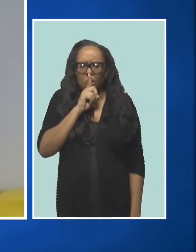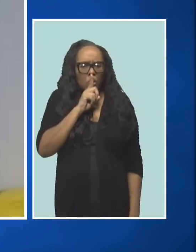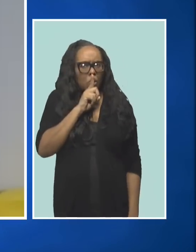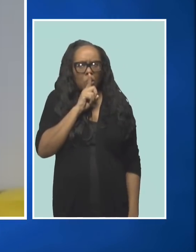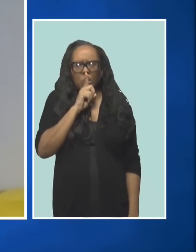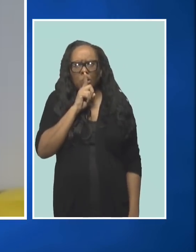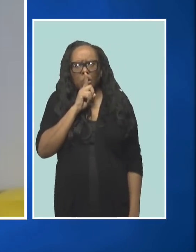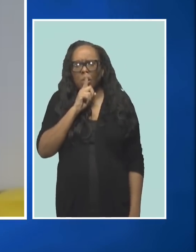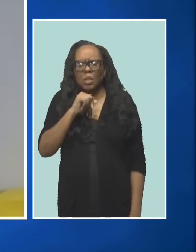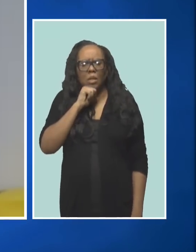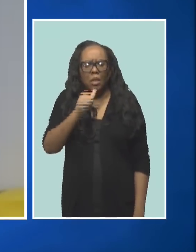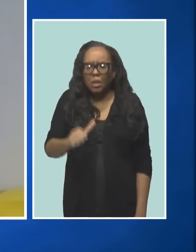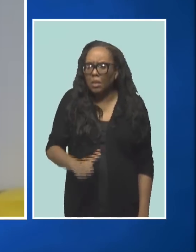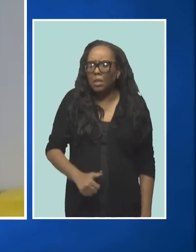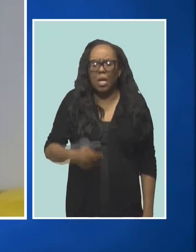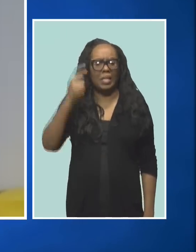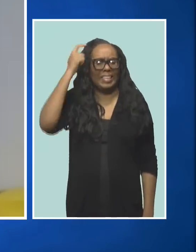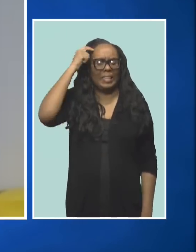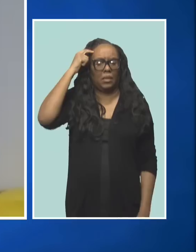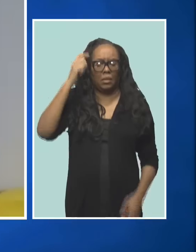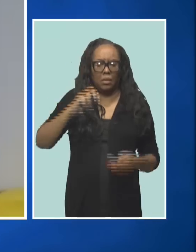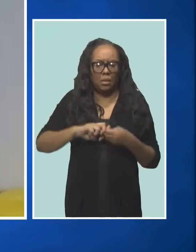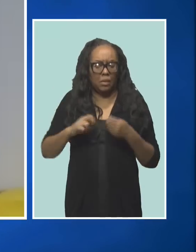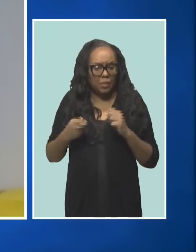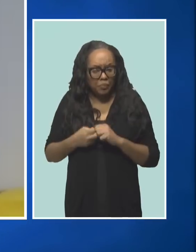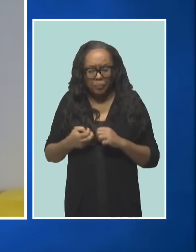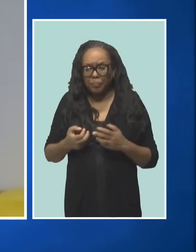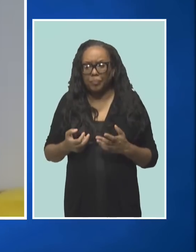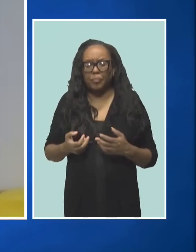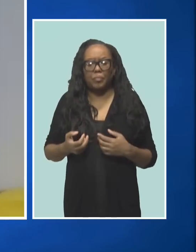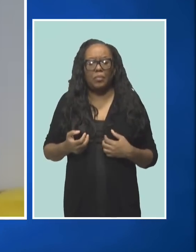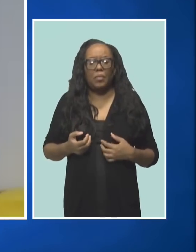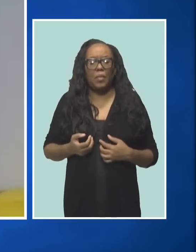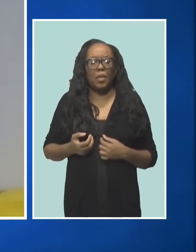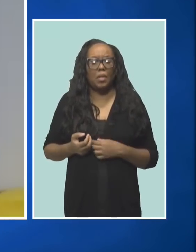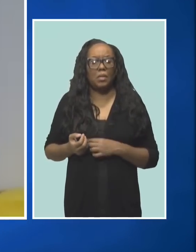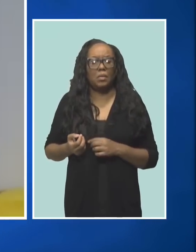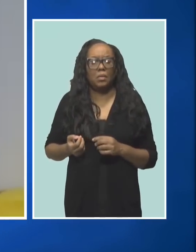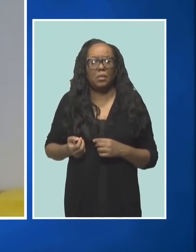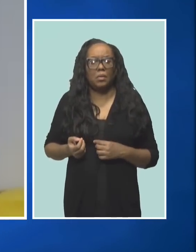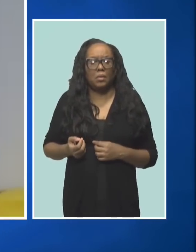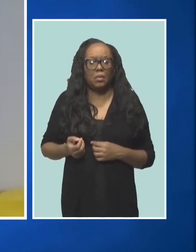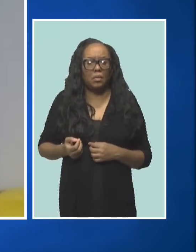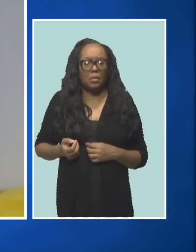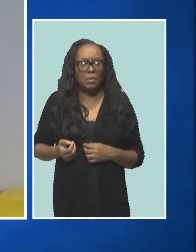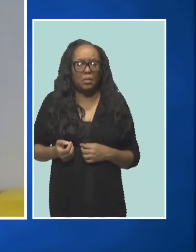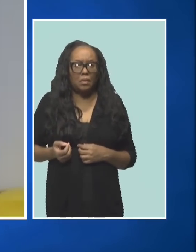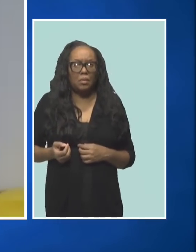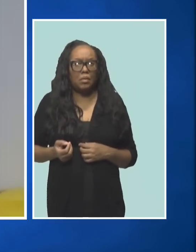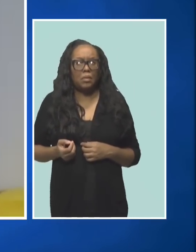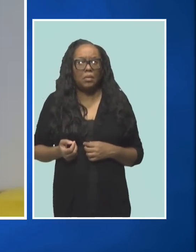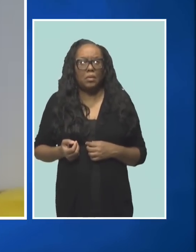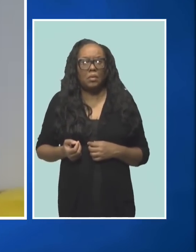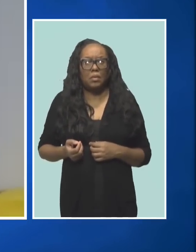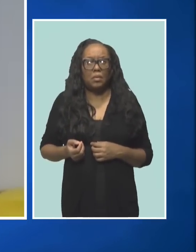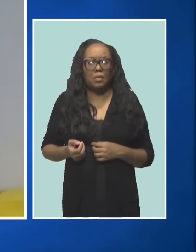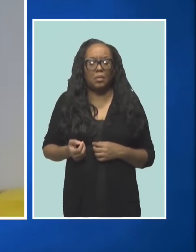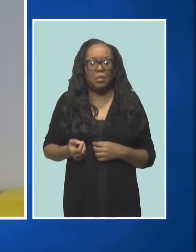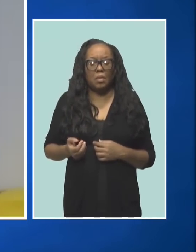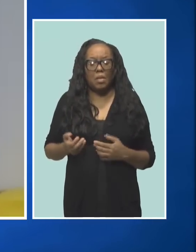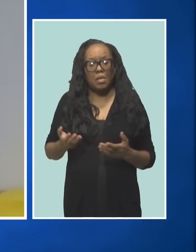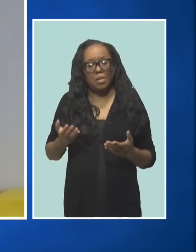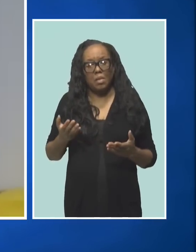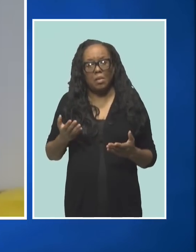a psychological problem, and you can meet if they will confide in you and meet a number